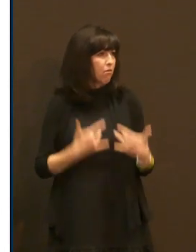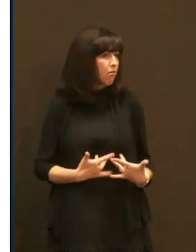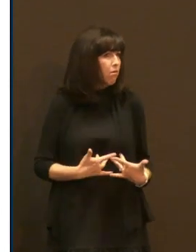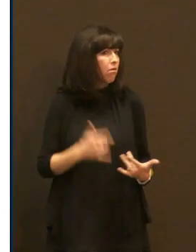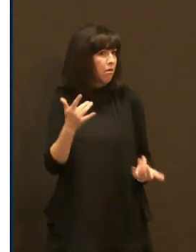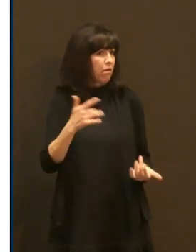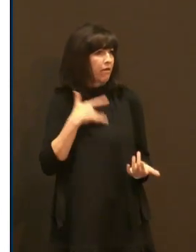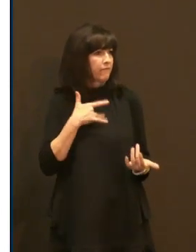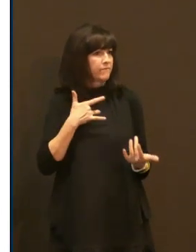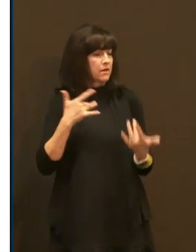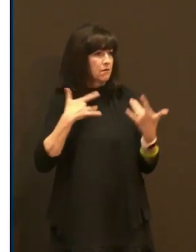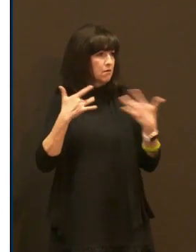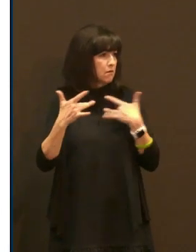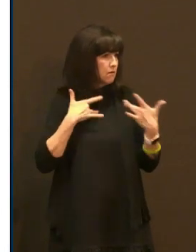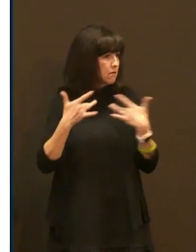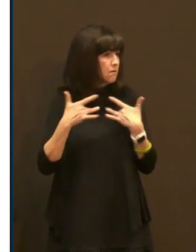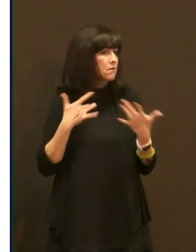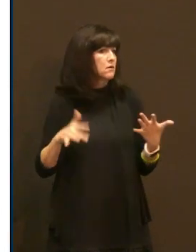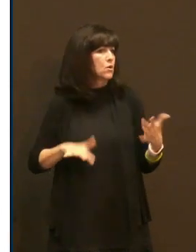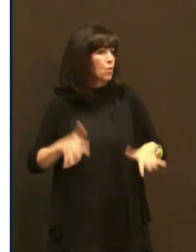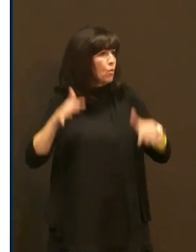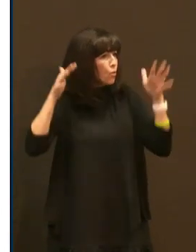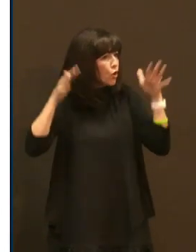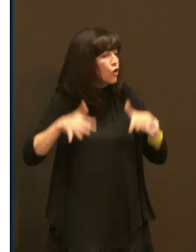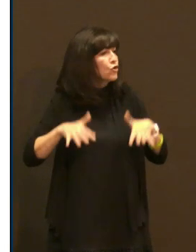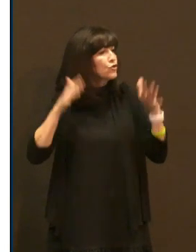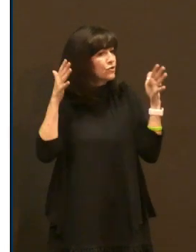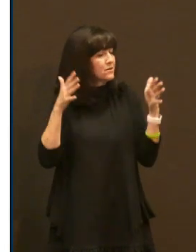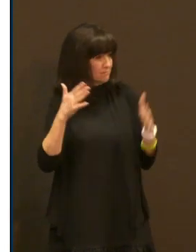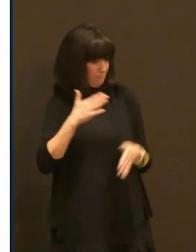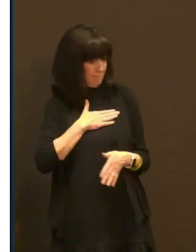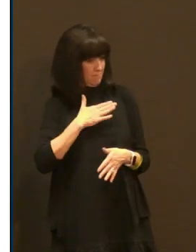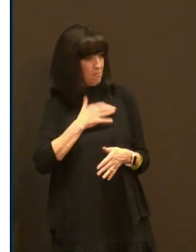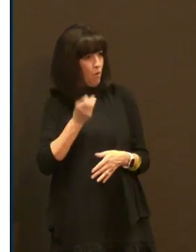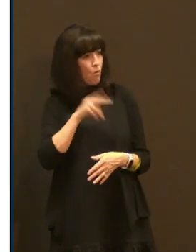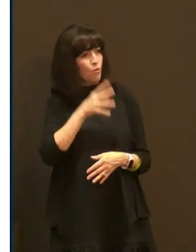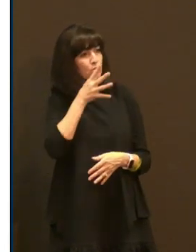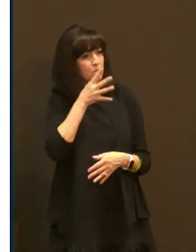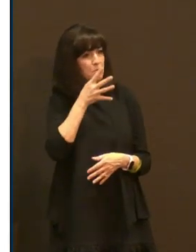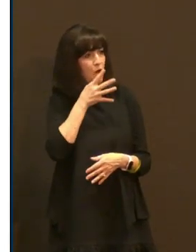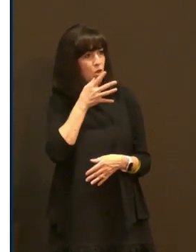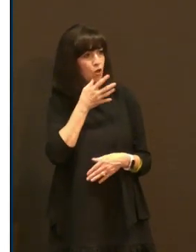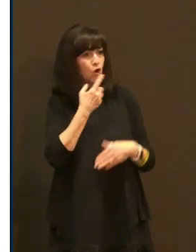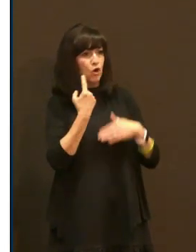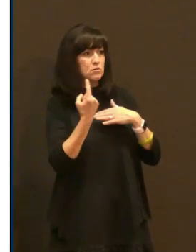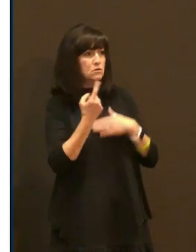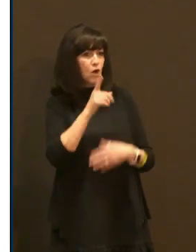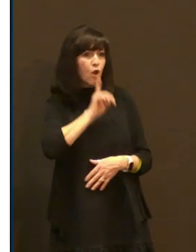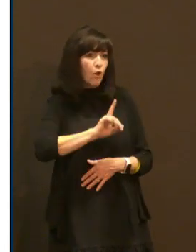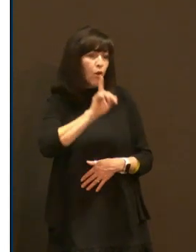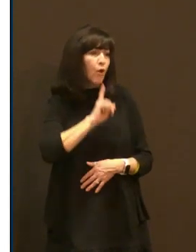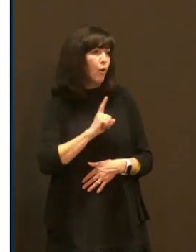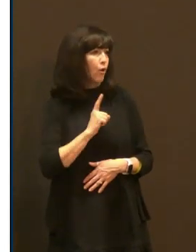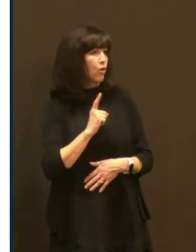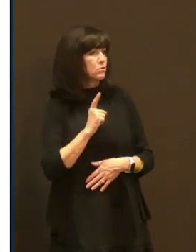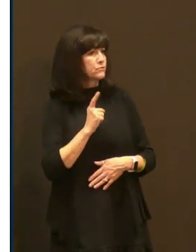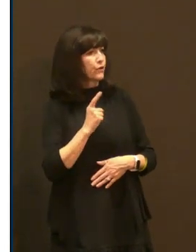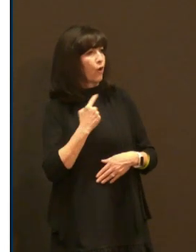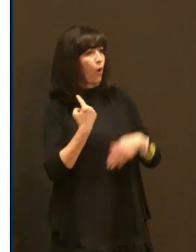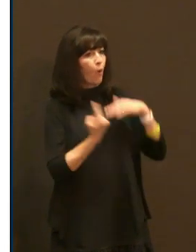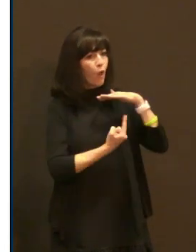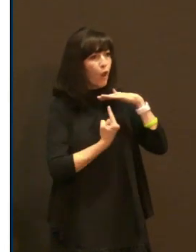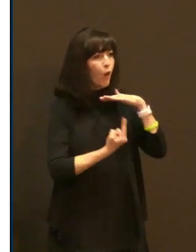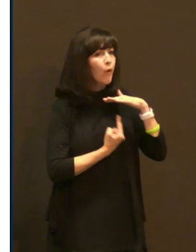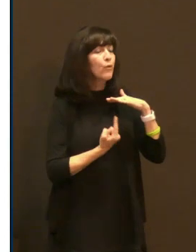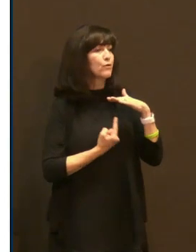with my mother, and the isolation that she's experienced. And yet we know that controlling, public